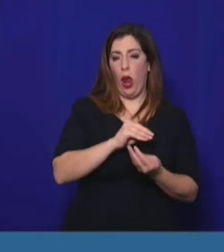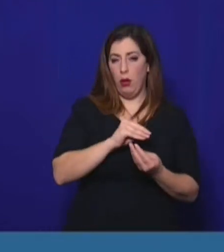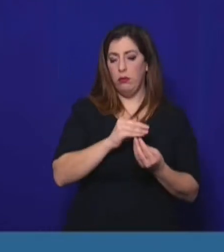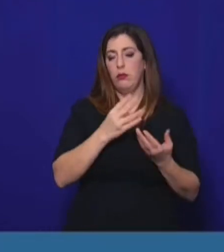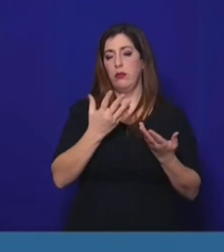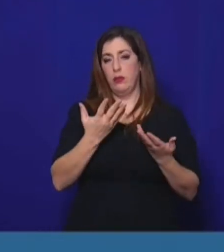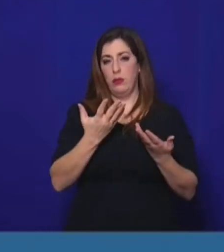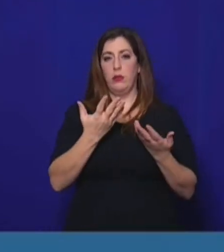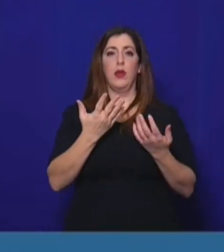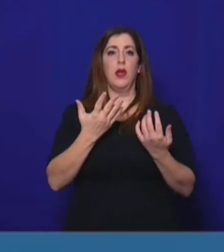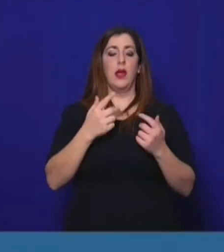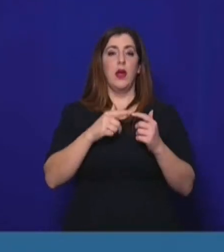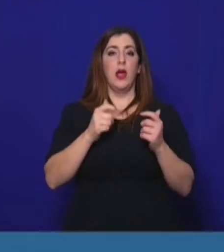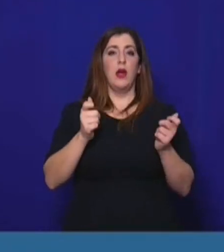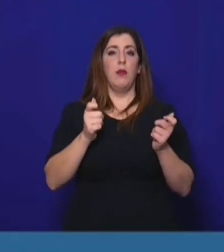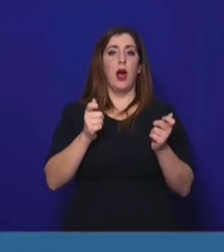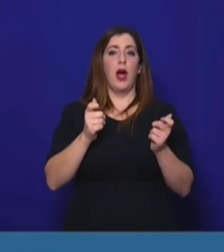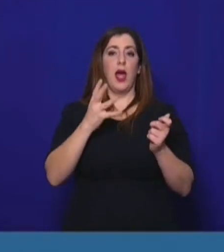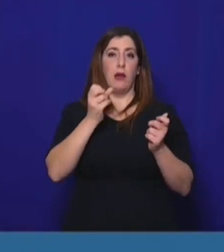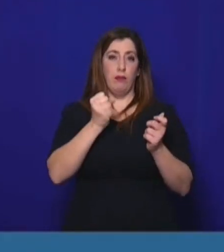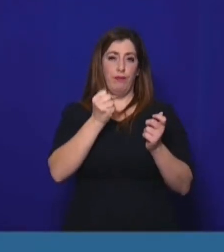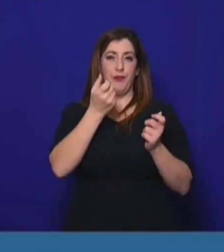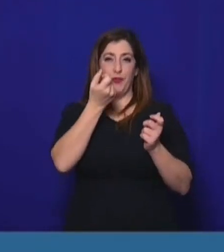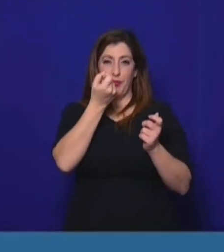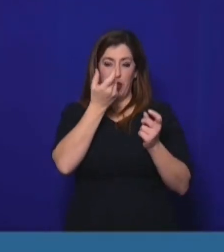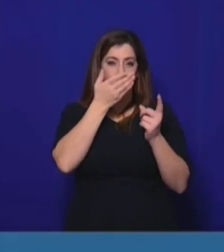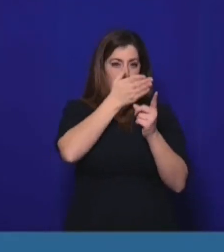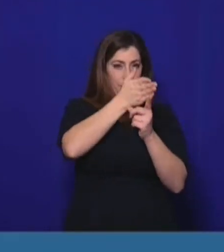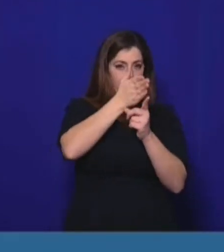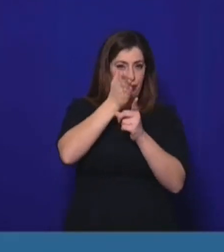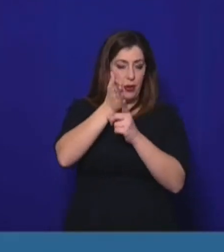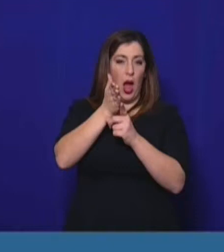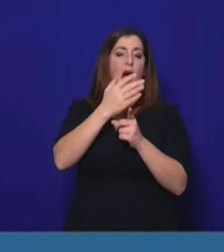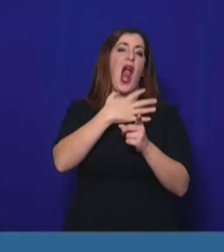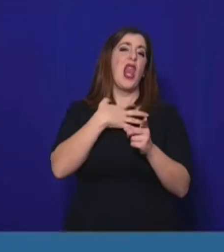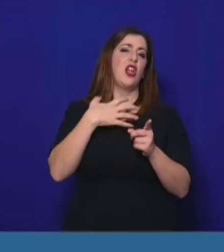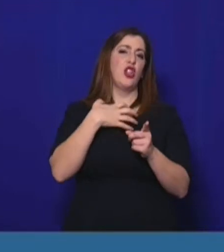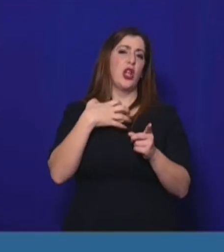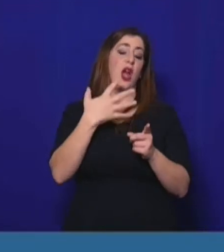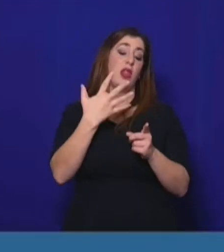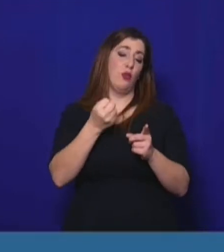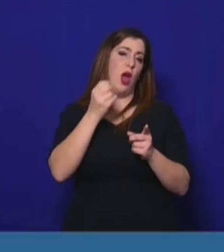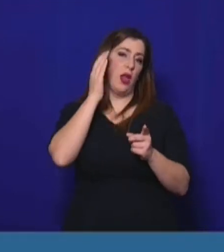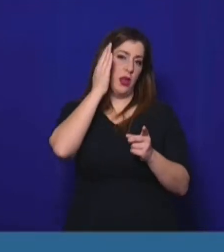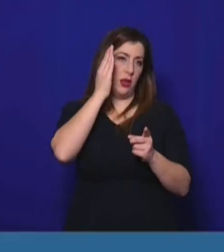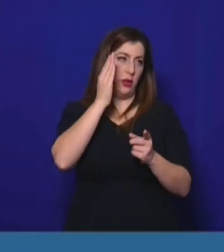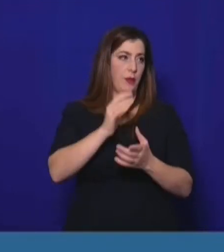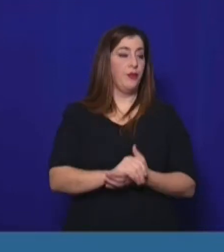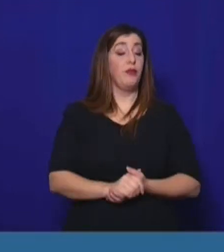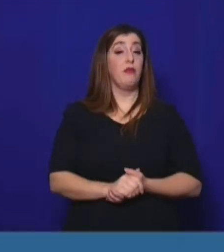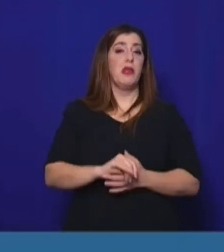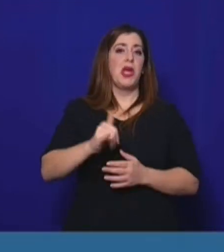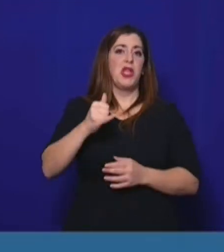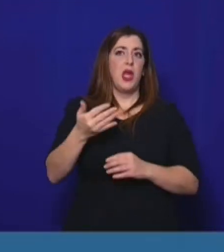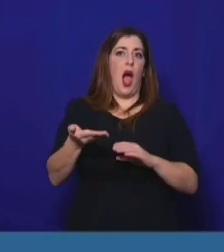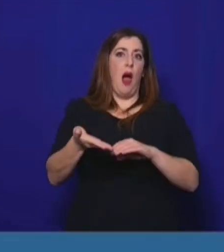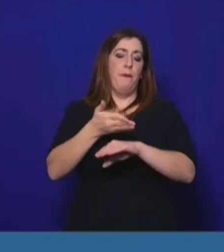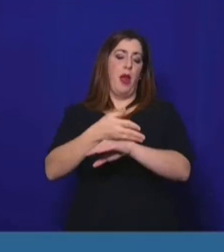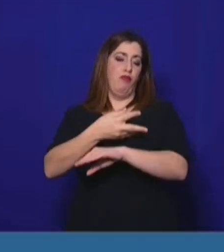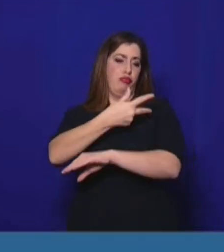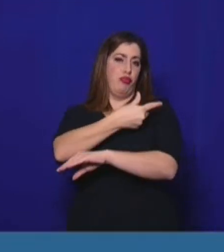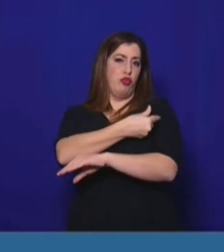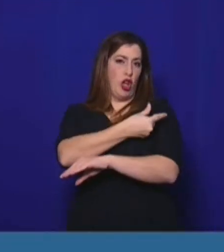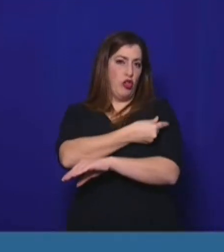li inti ma tieħux il-vaccin, imma huma biss reazzjonijiet ta' xi reazzjoni qawwija li inti kellek